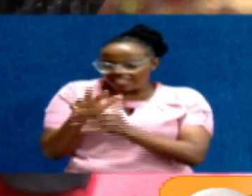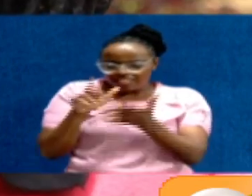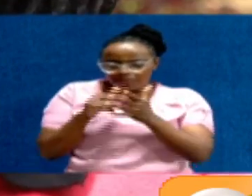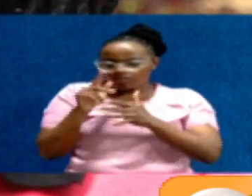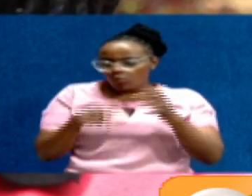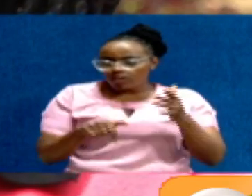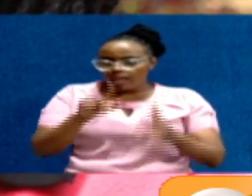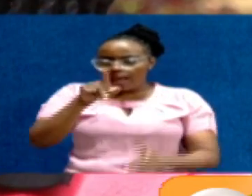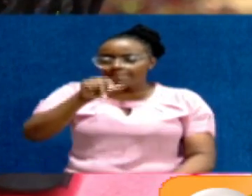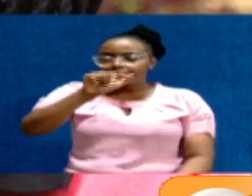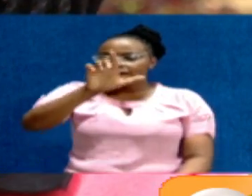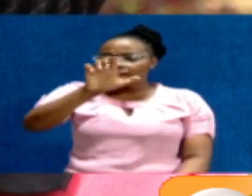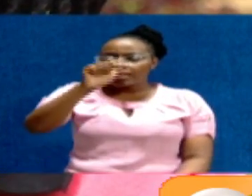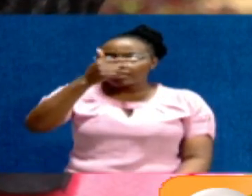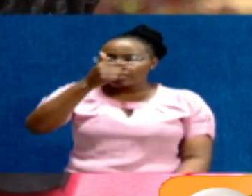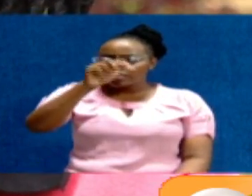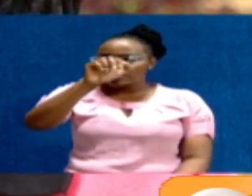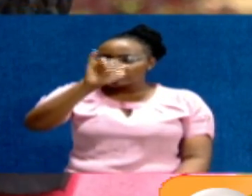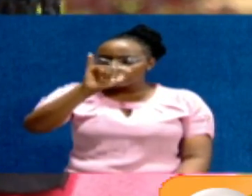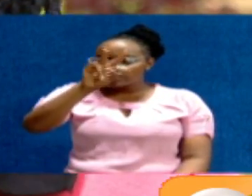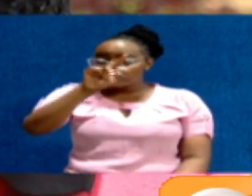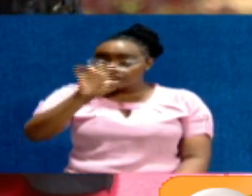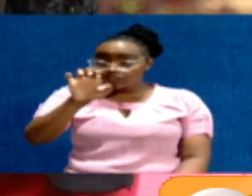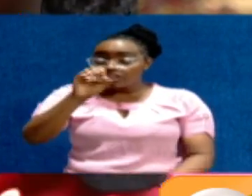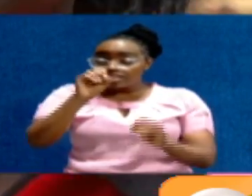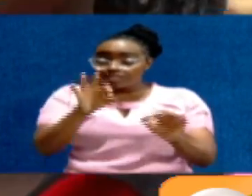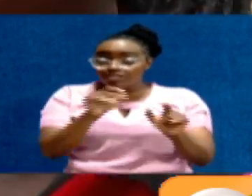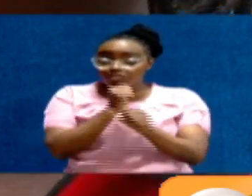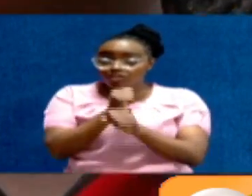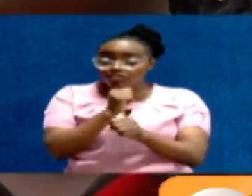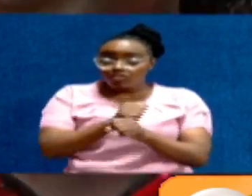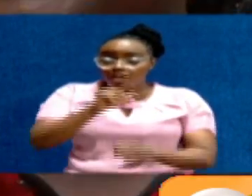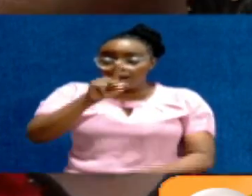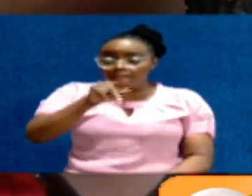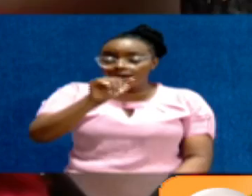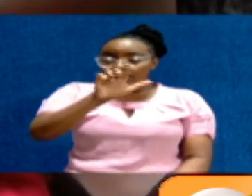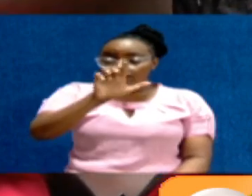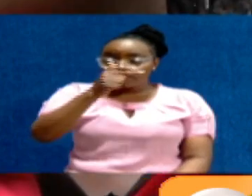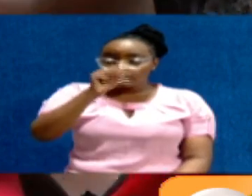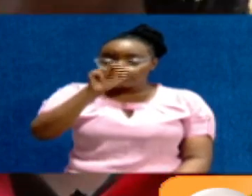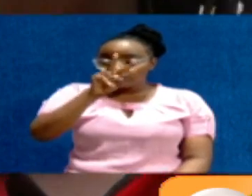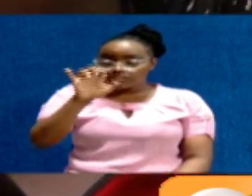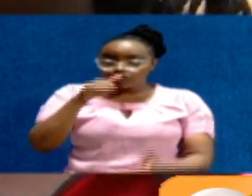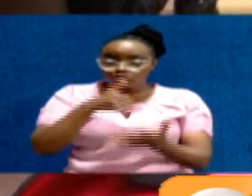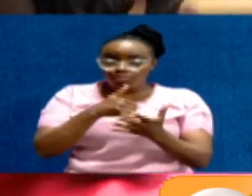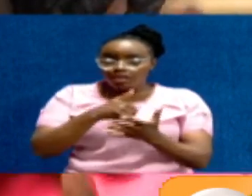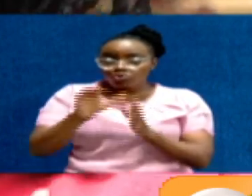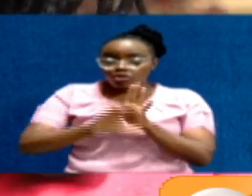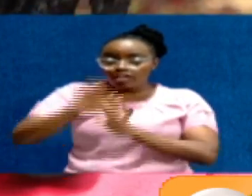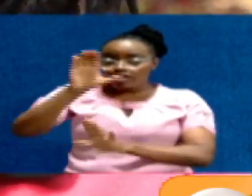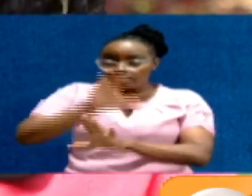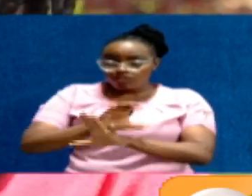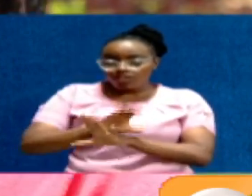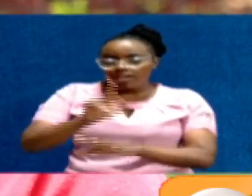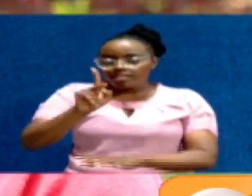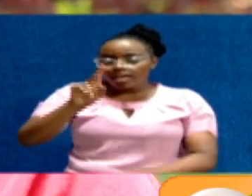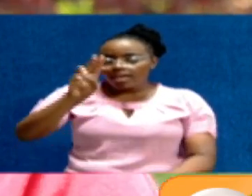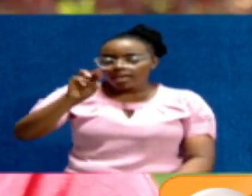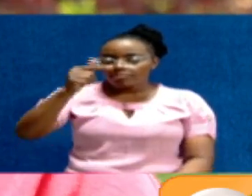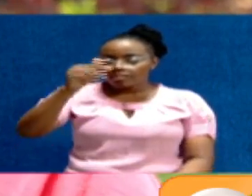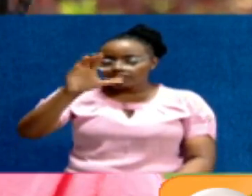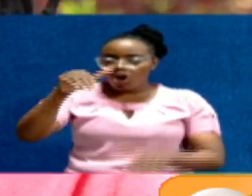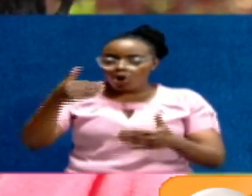entails. So if we could do education, even the palliative to be included in our curriculums, in the MTCs,